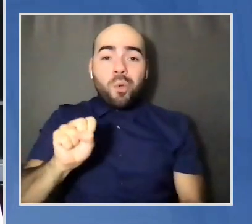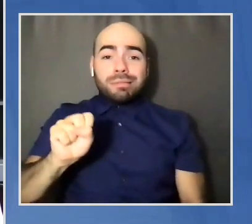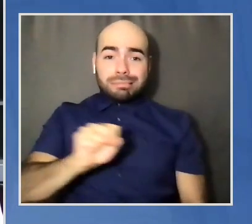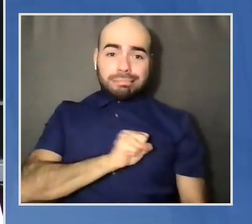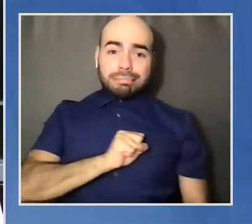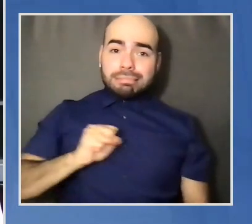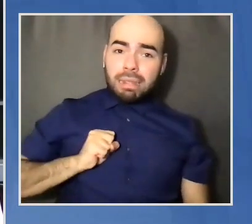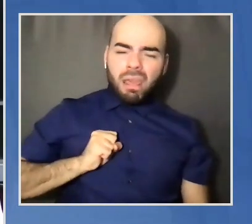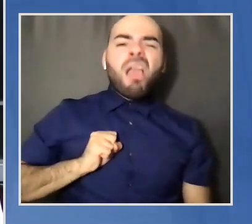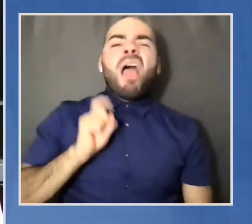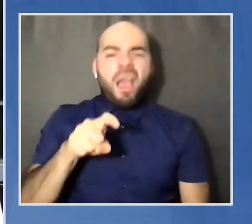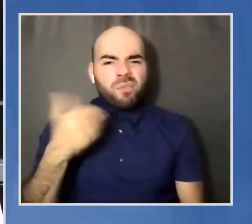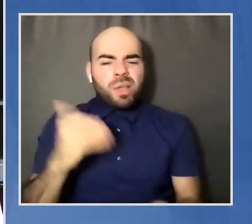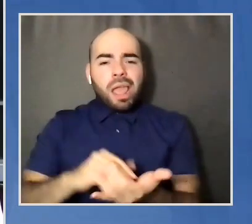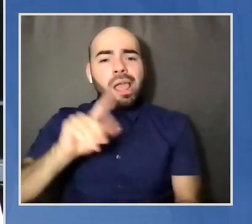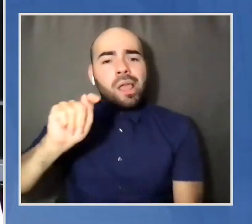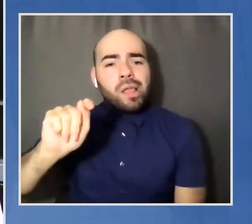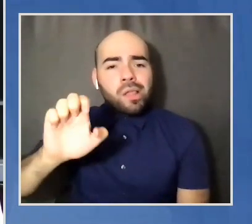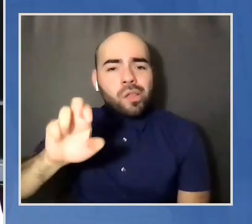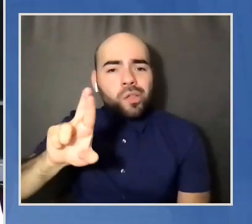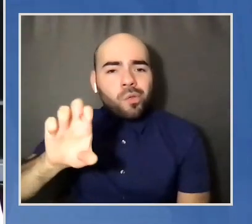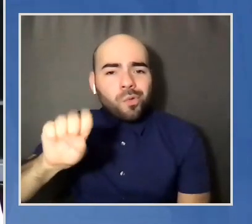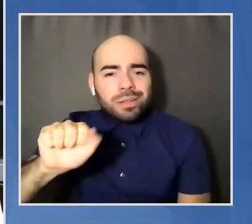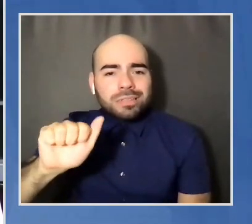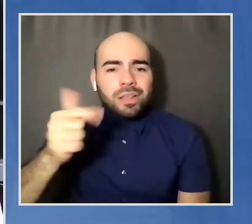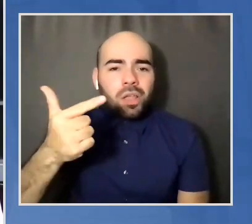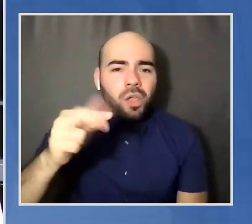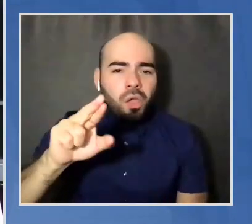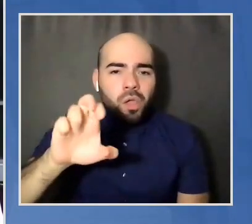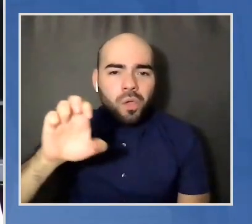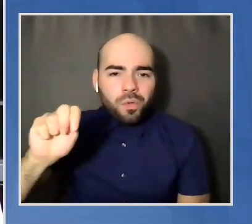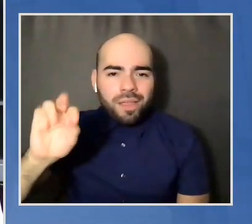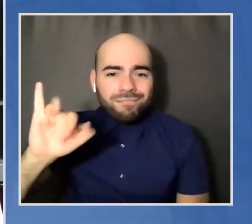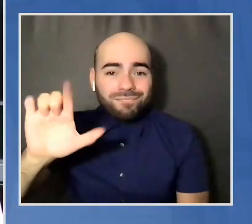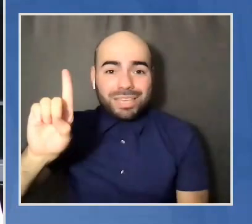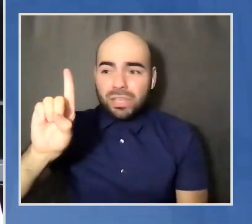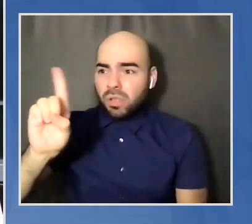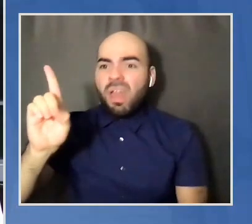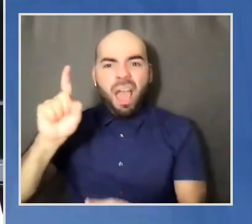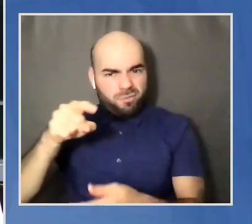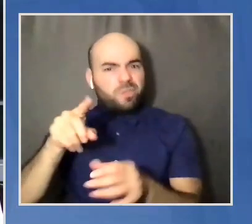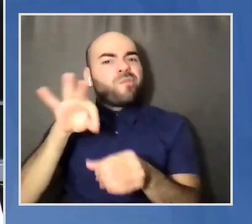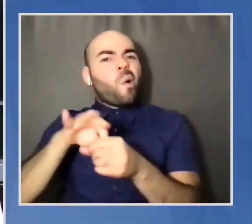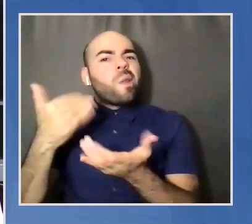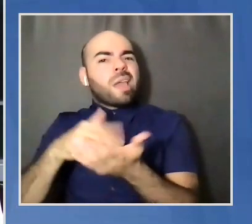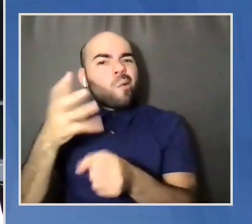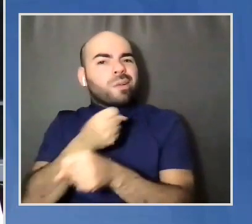we must put Teresa Greenfield into that U.S. Senate. We need